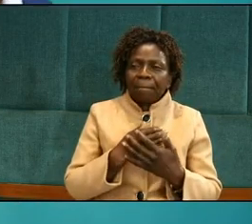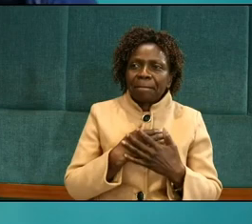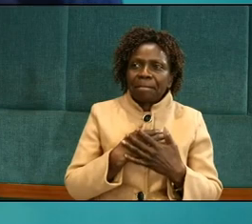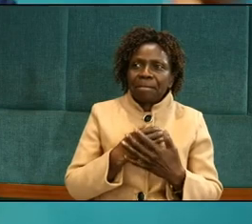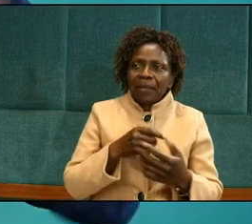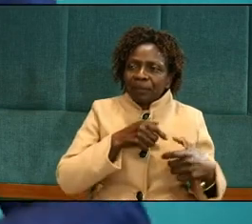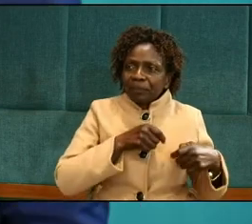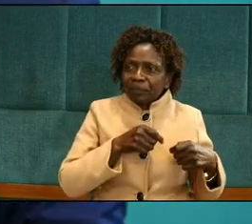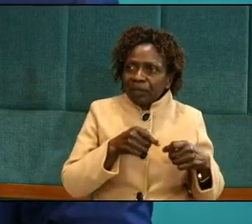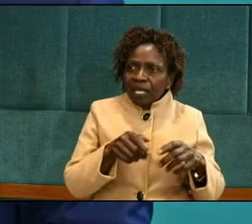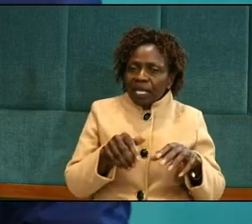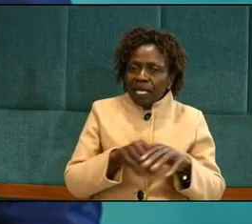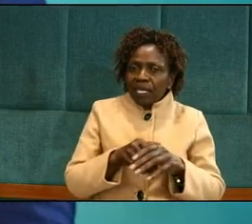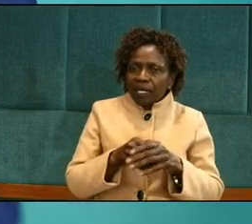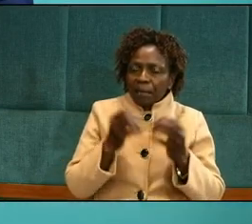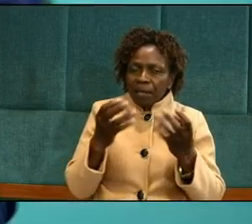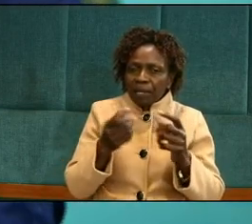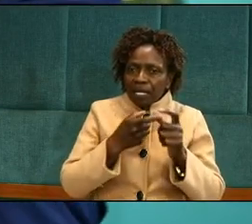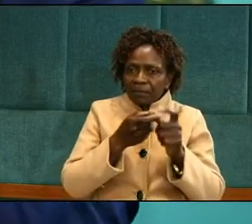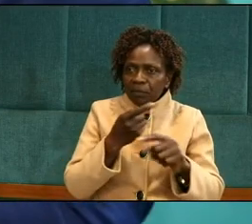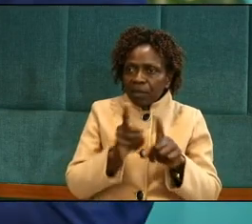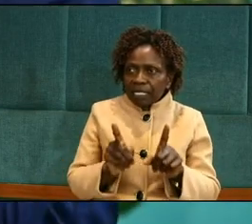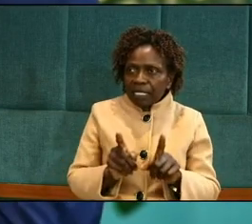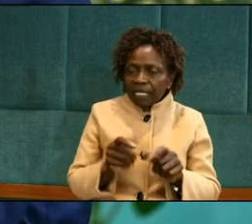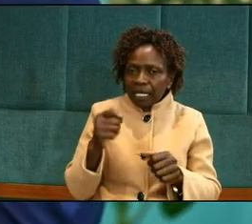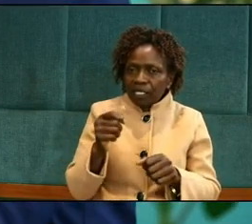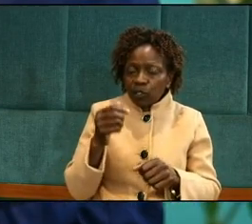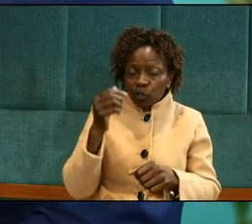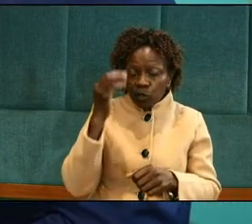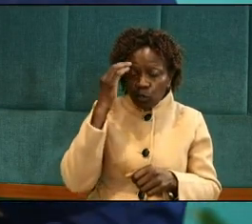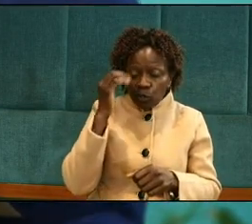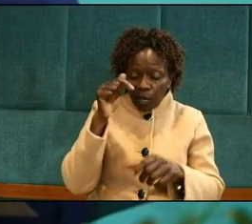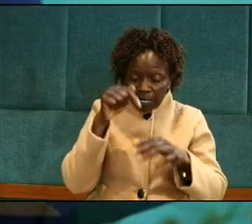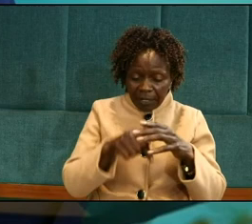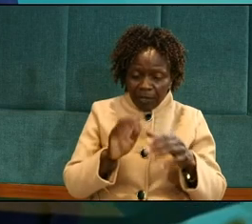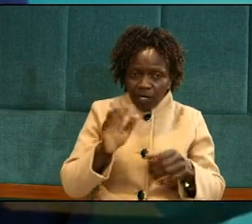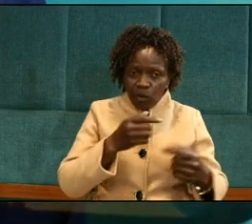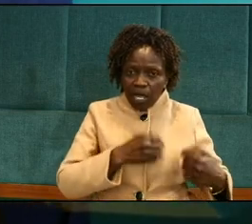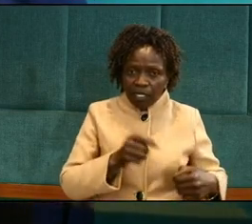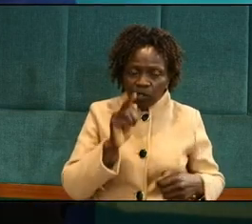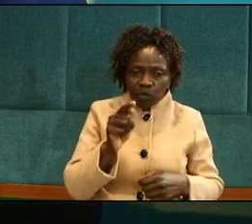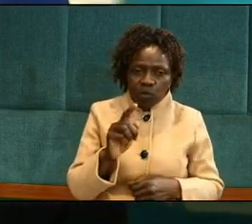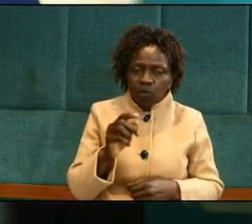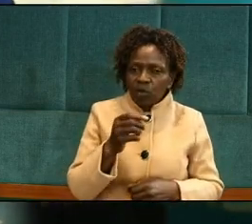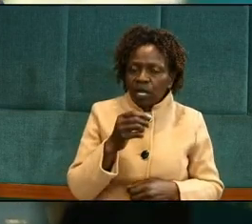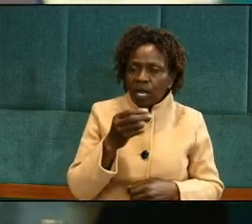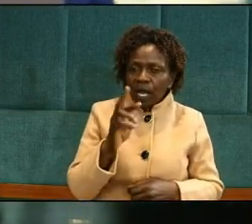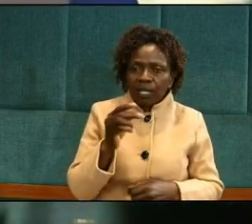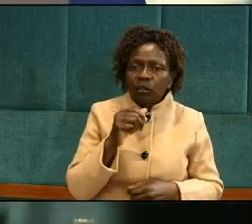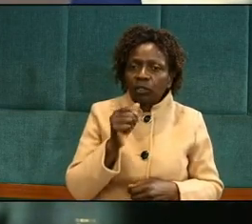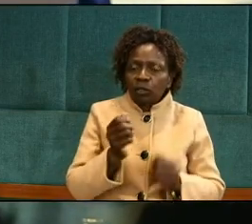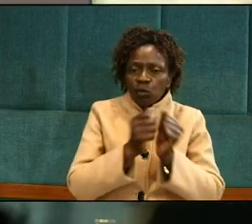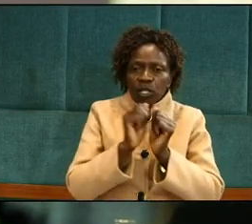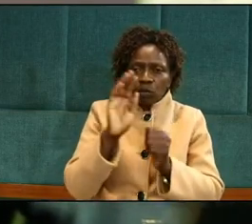and perishable gifts, but yet you know deep down your heart that you are not with your